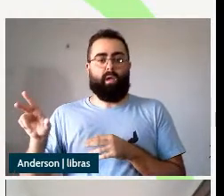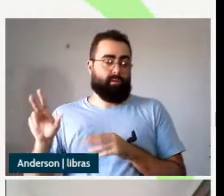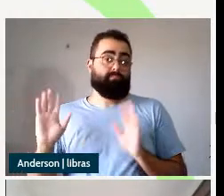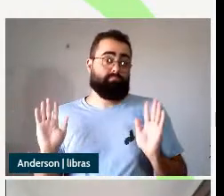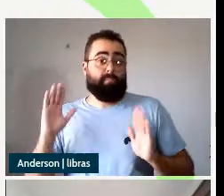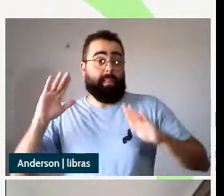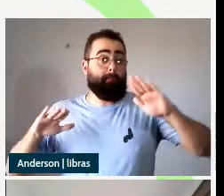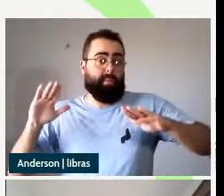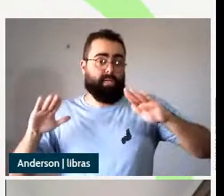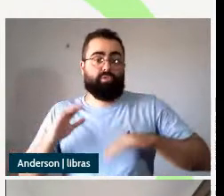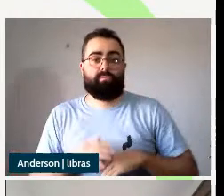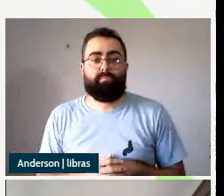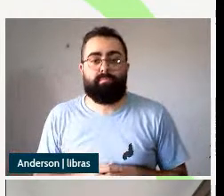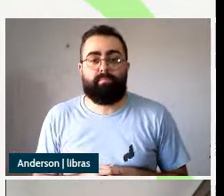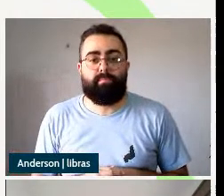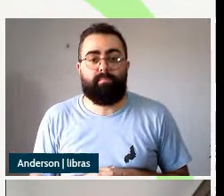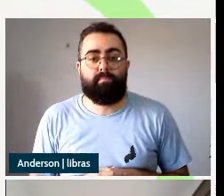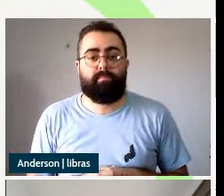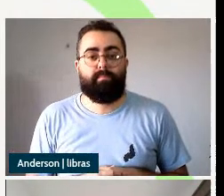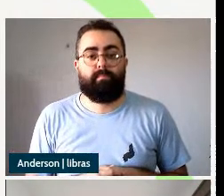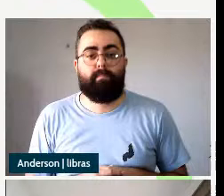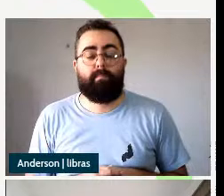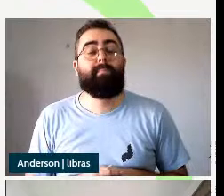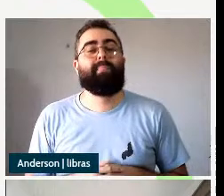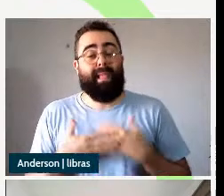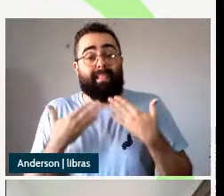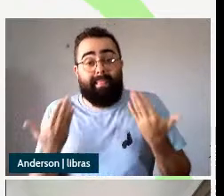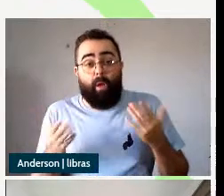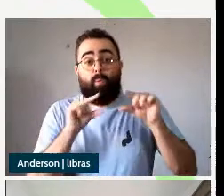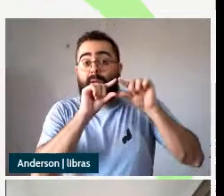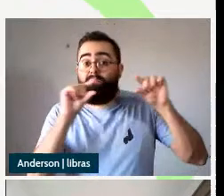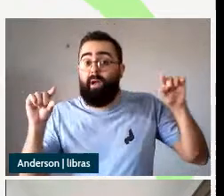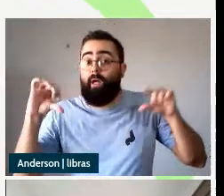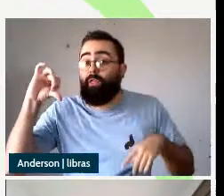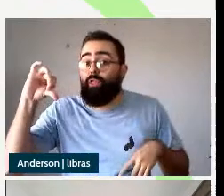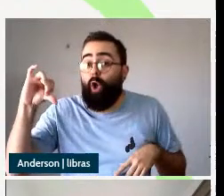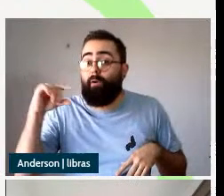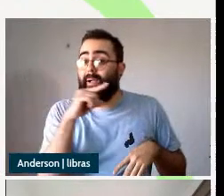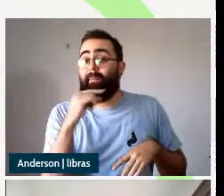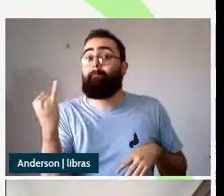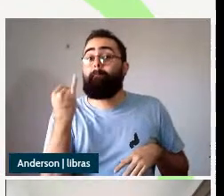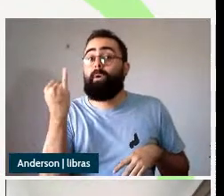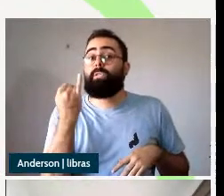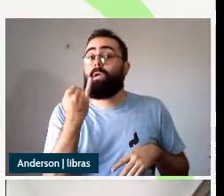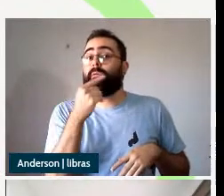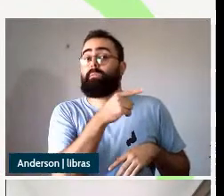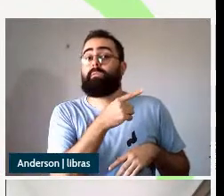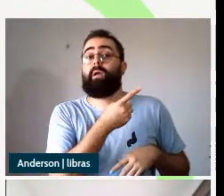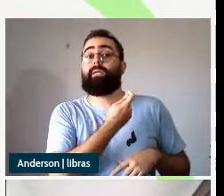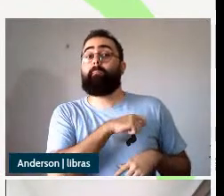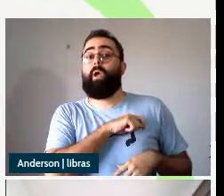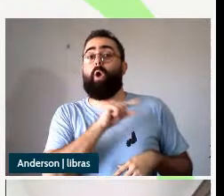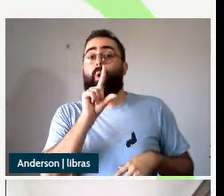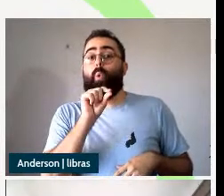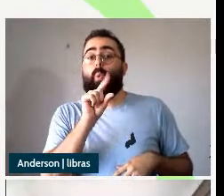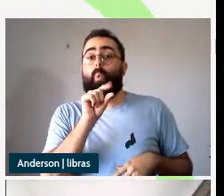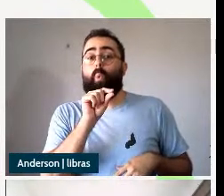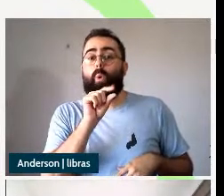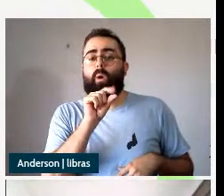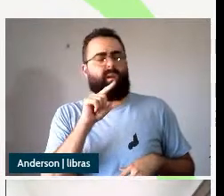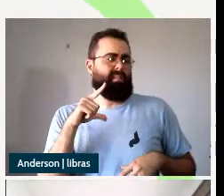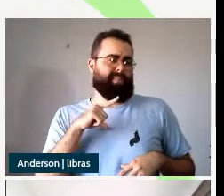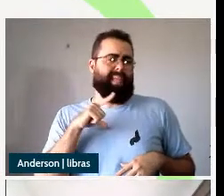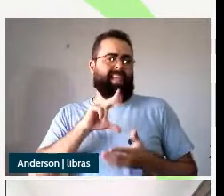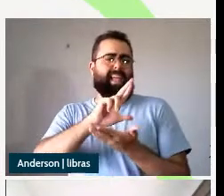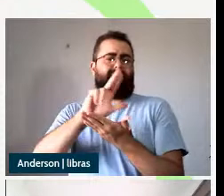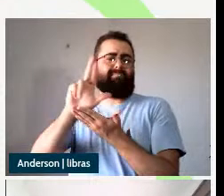So if we go back to nigh, what's important is nigh is that I had a whole set of alternatives from which I could choose